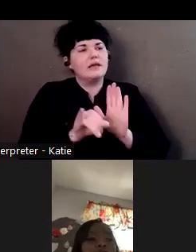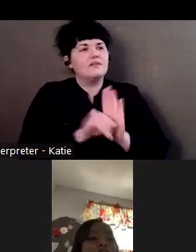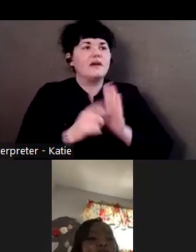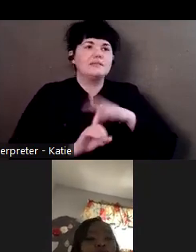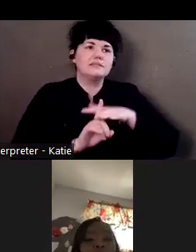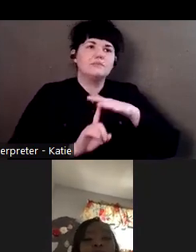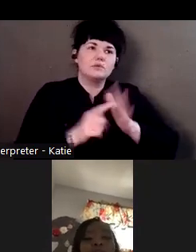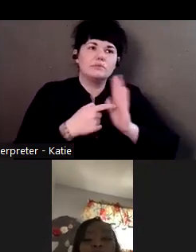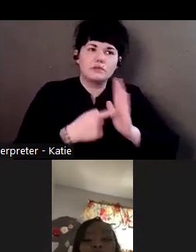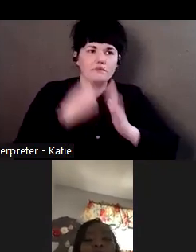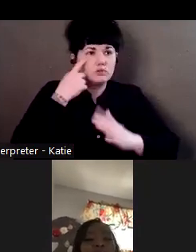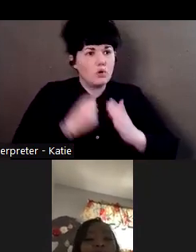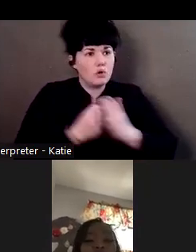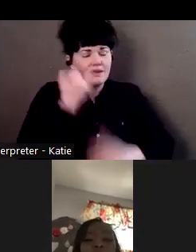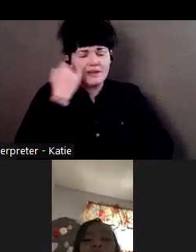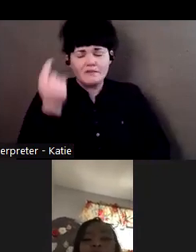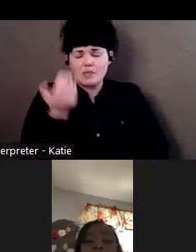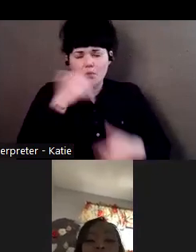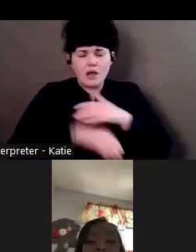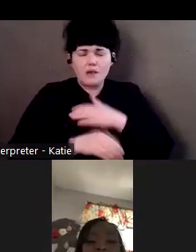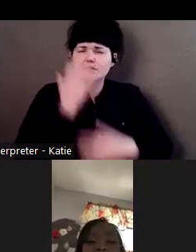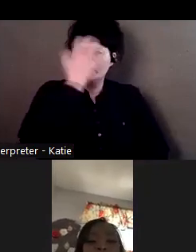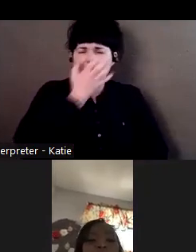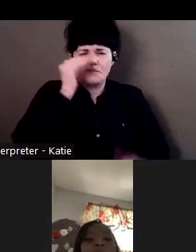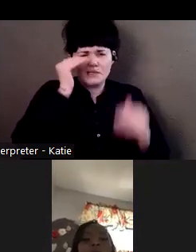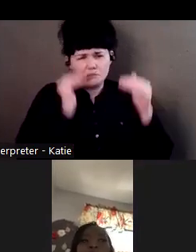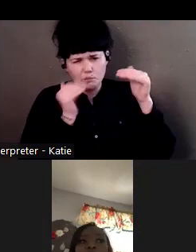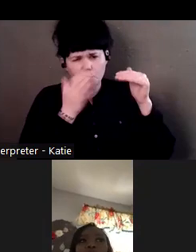face is, drooping, lips drooping, eyes drooping, one side of the face is